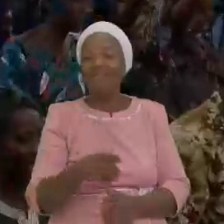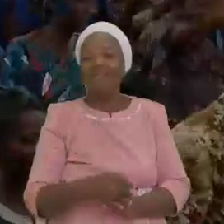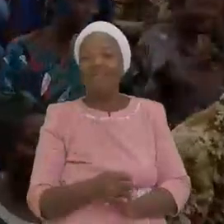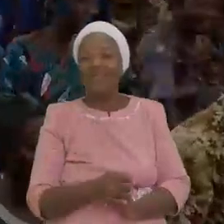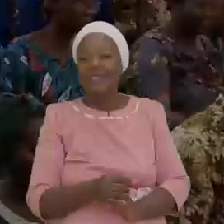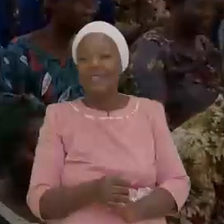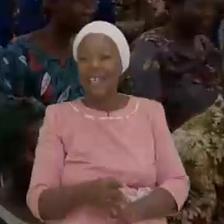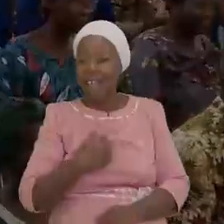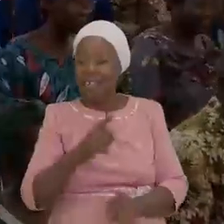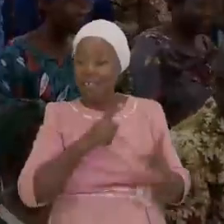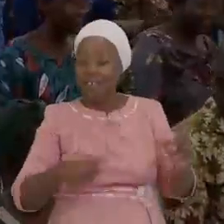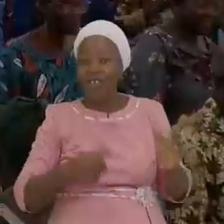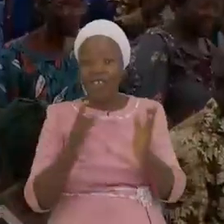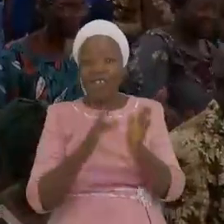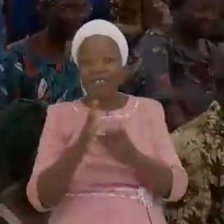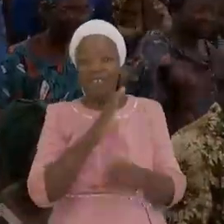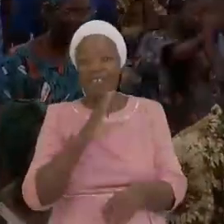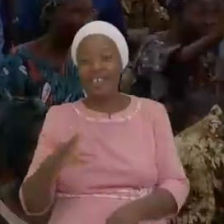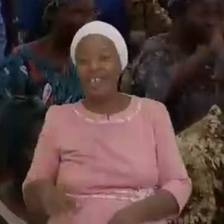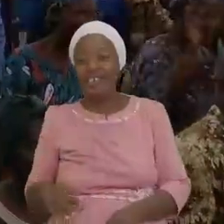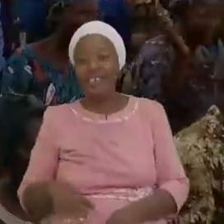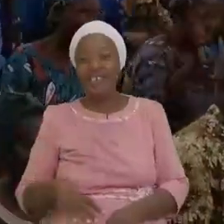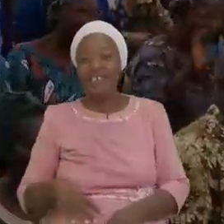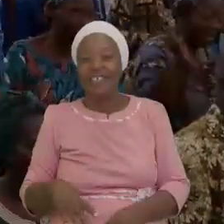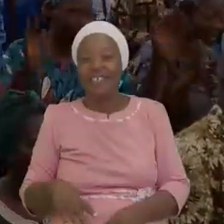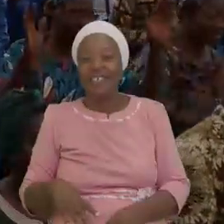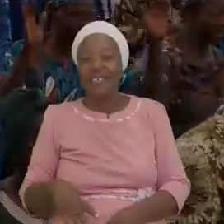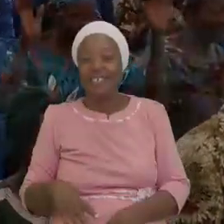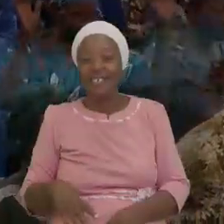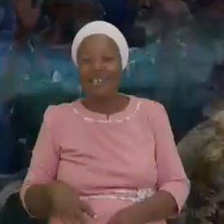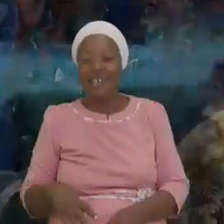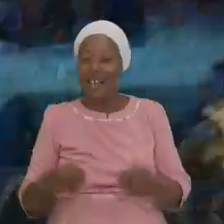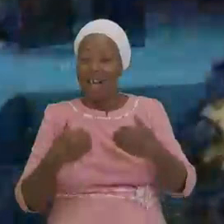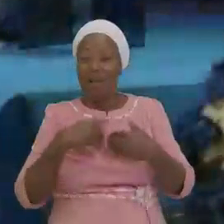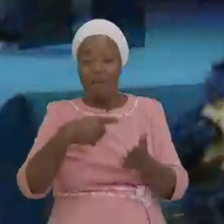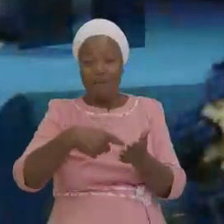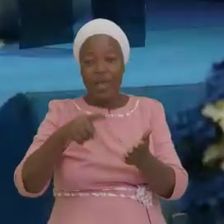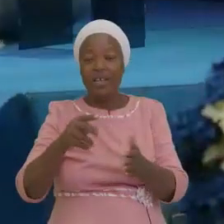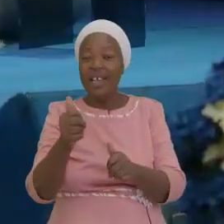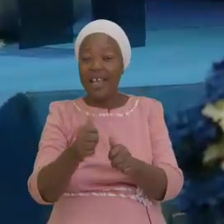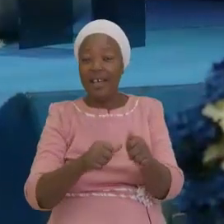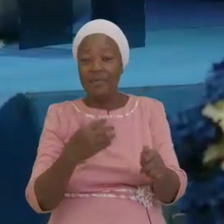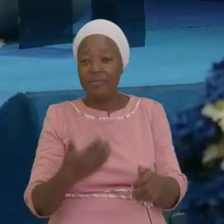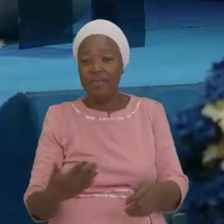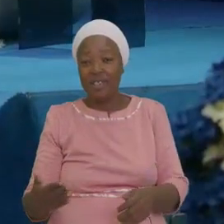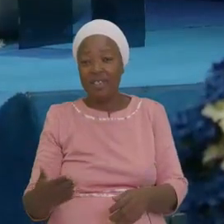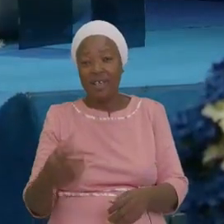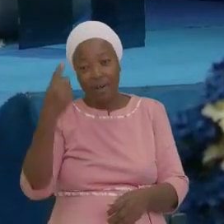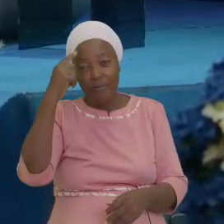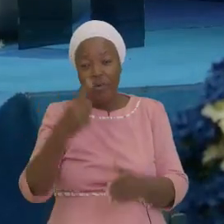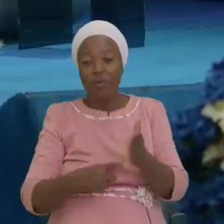And the Lord Jesus Christ has paid everything for what you